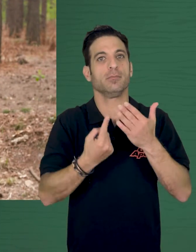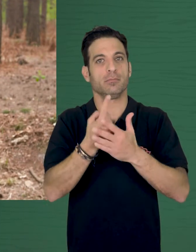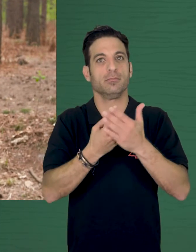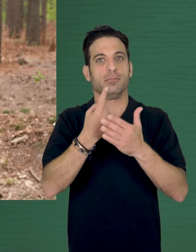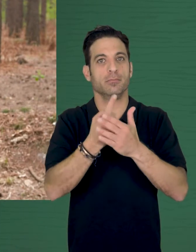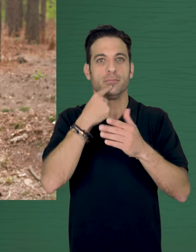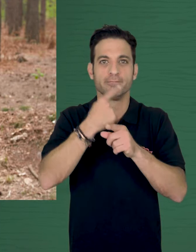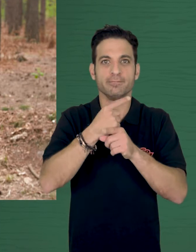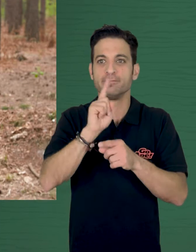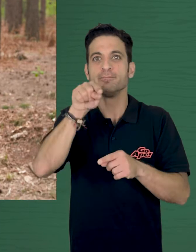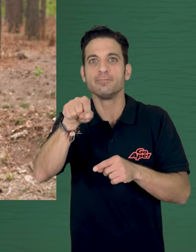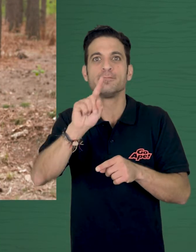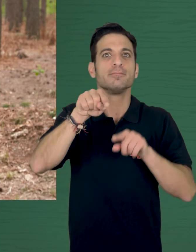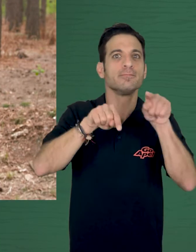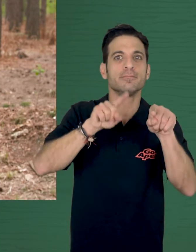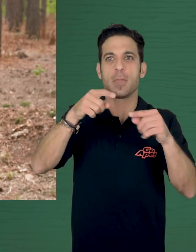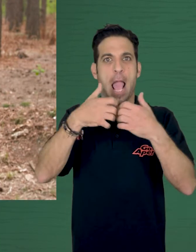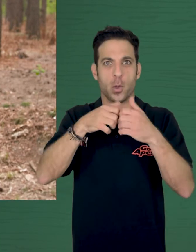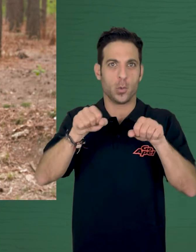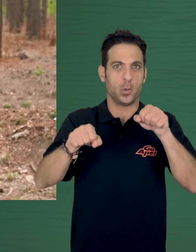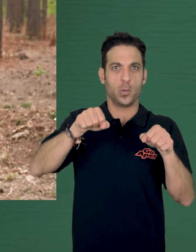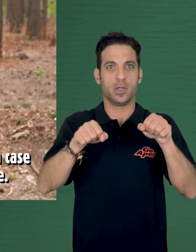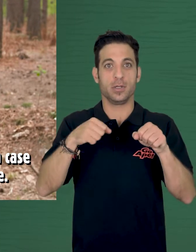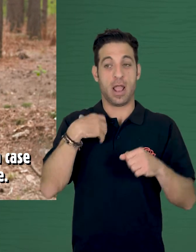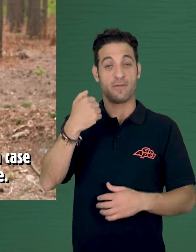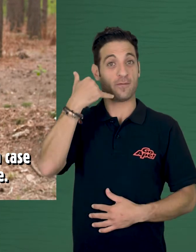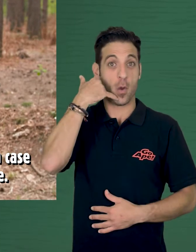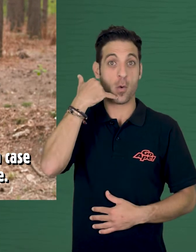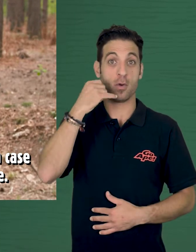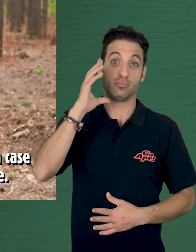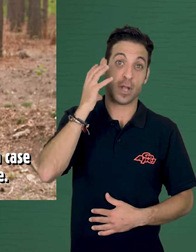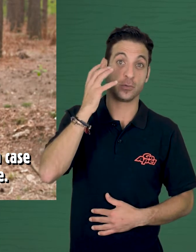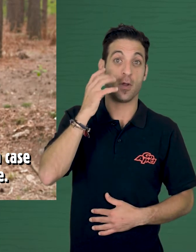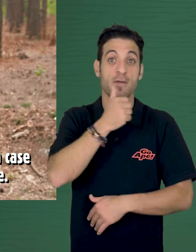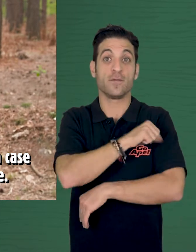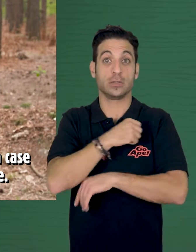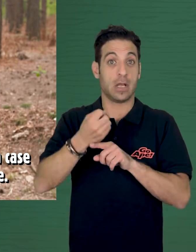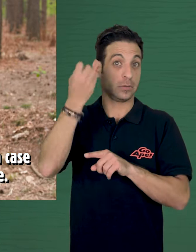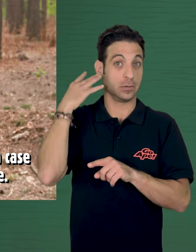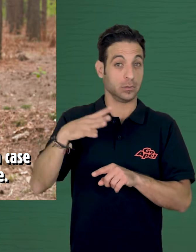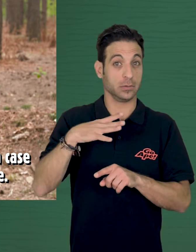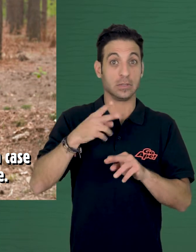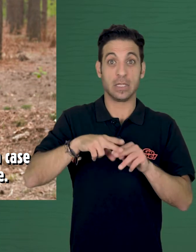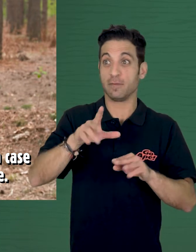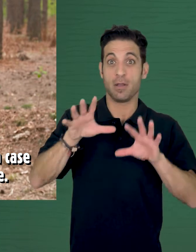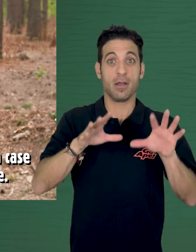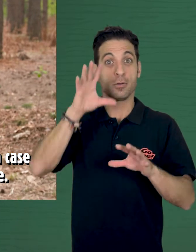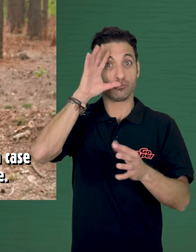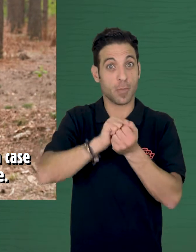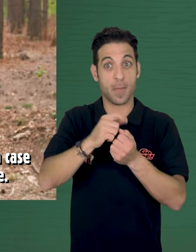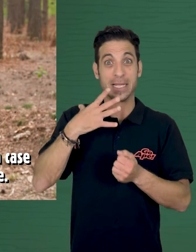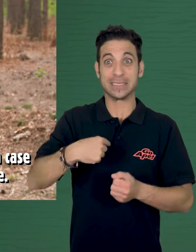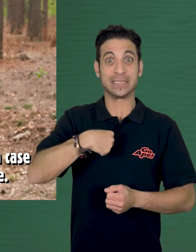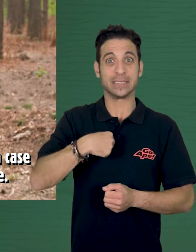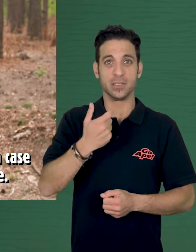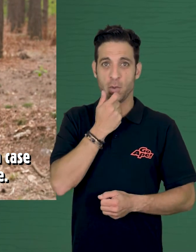to talk about the next section ahead and how to approach it. I have a phone, a radio, and a first aid kit on me, just in case,